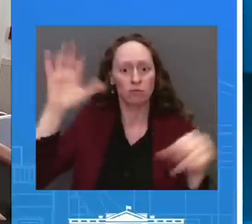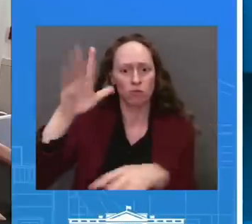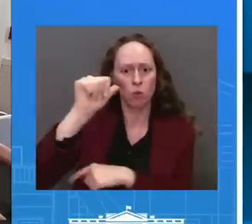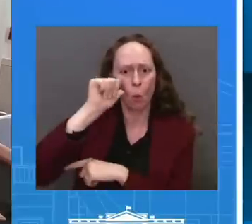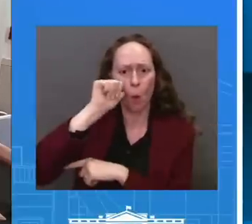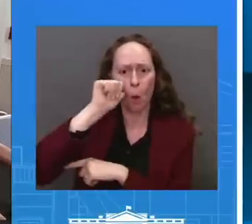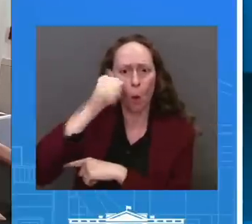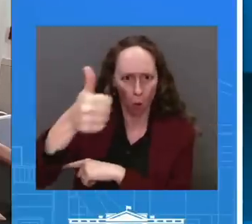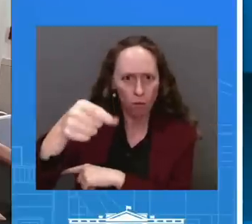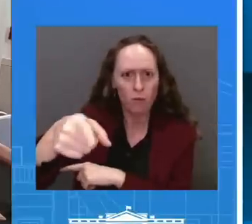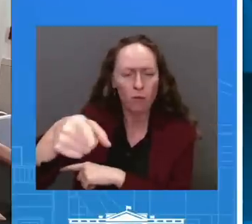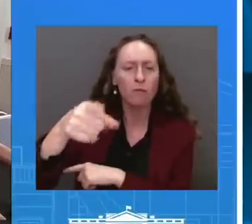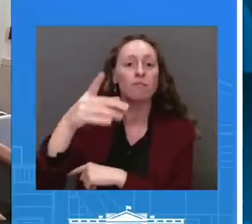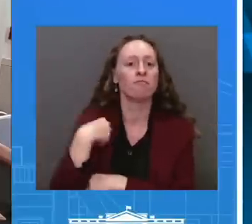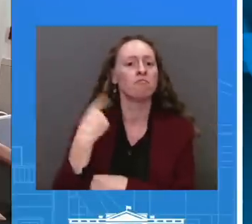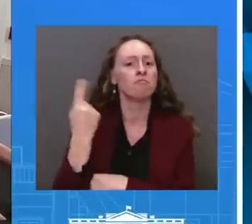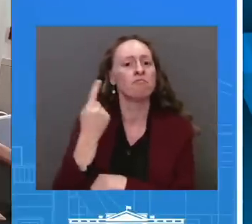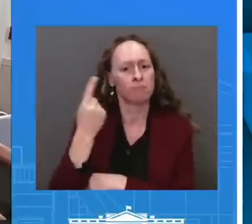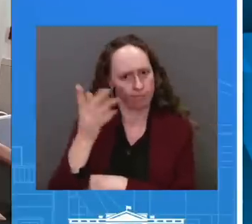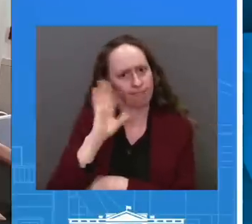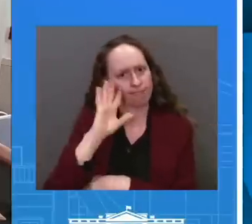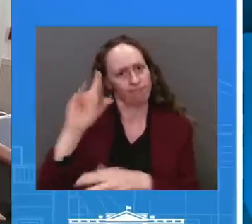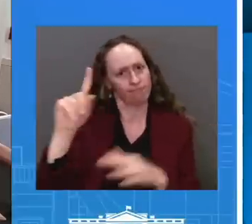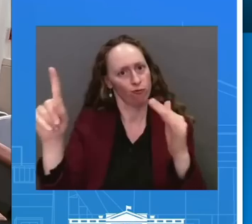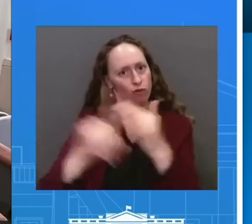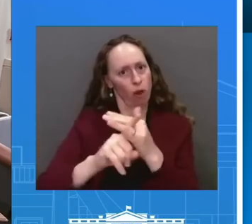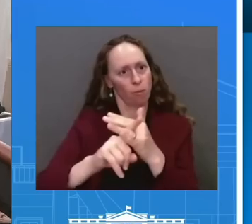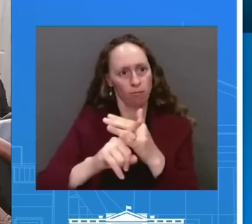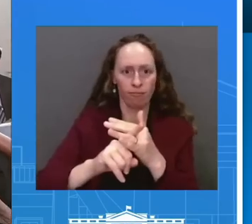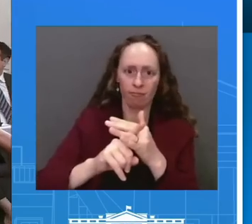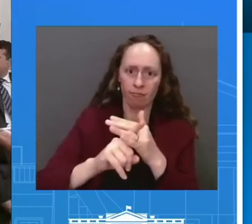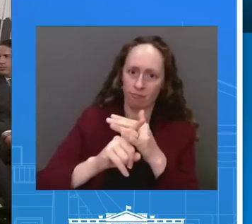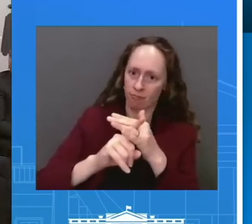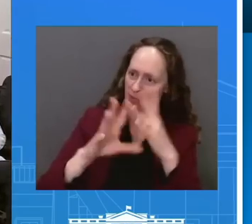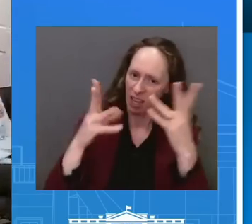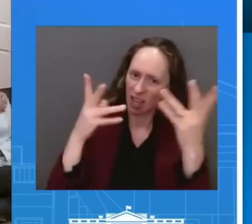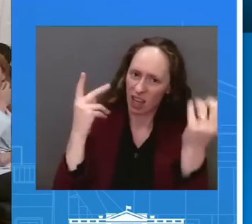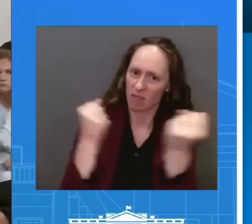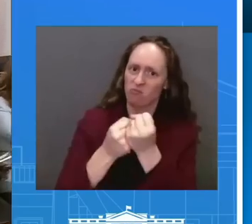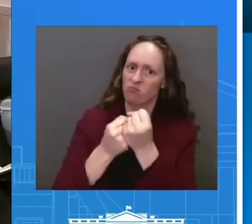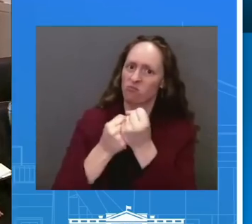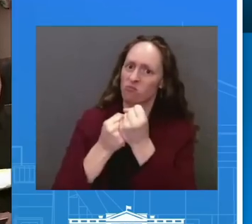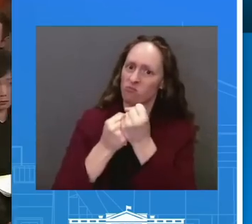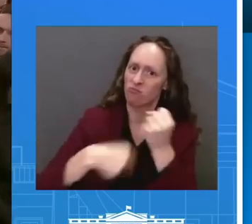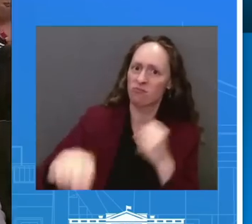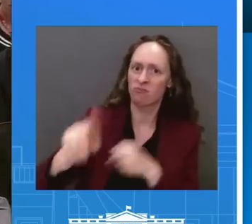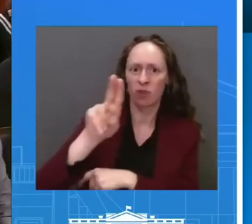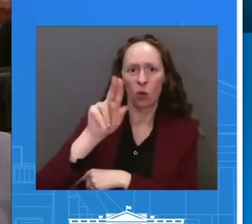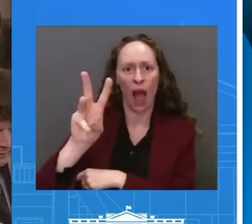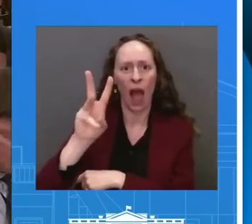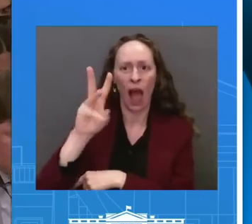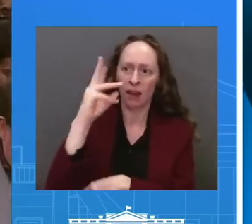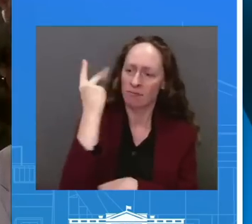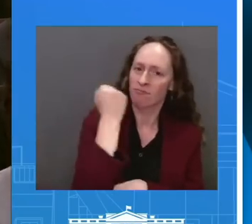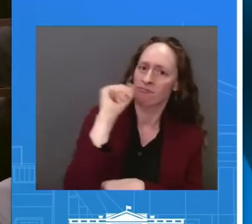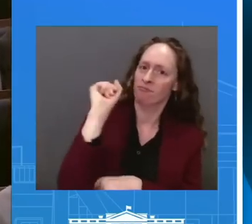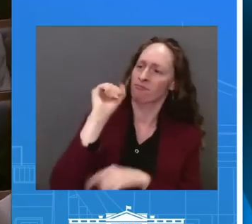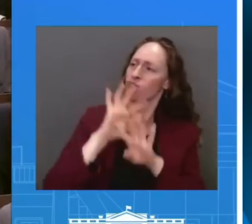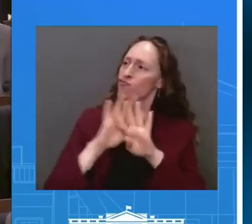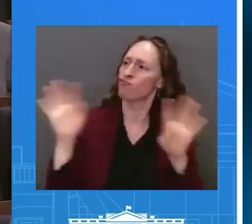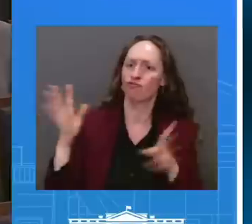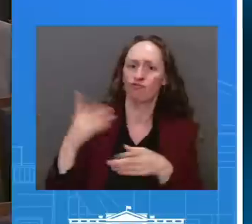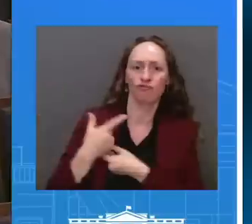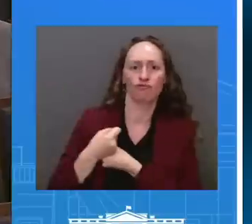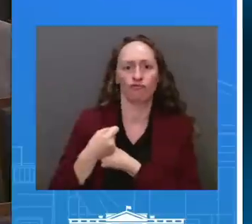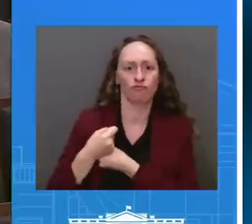line, the president is literally standing with them in the terms that they're seeking in the contract dispute. But when you're asked about some of the